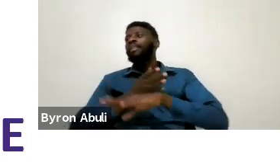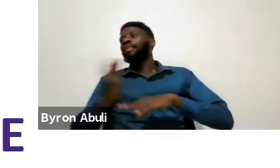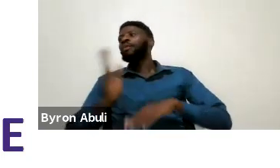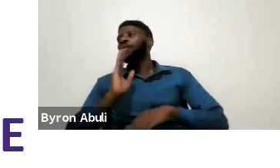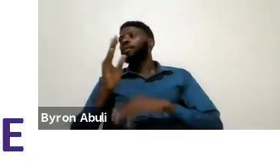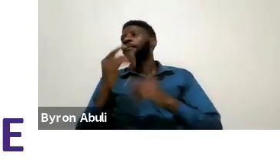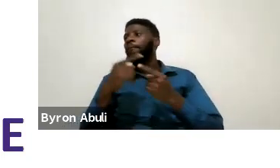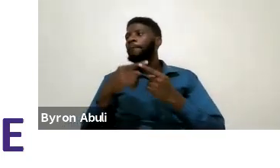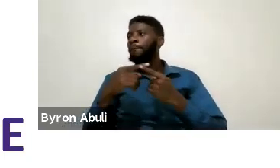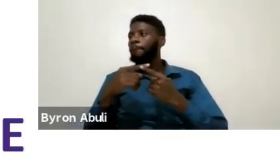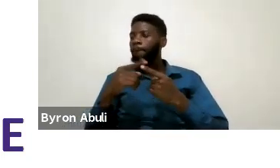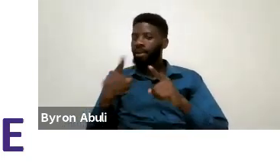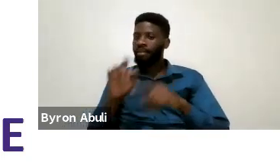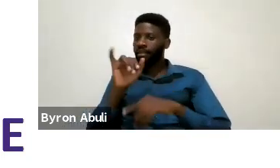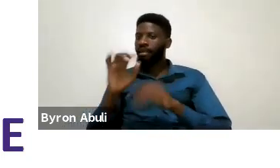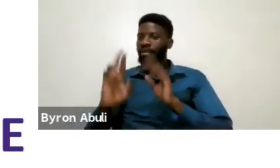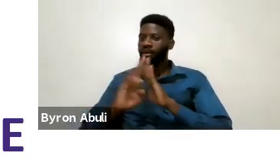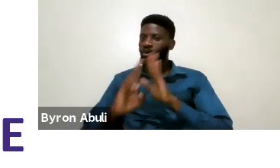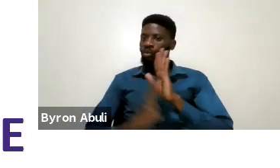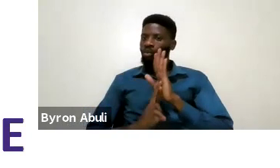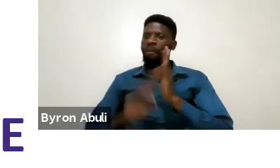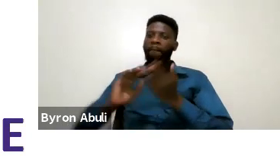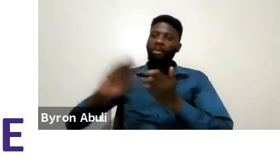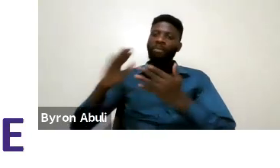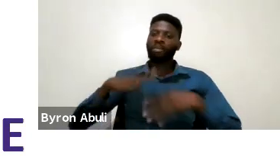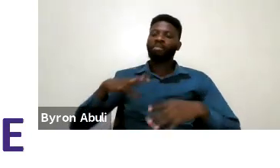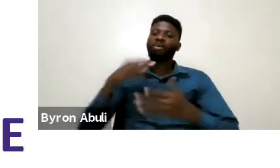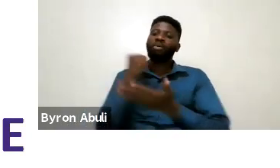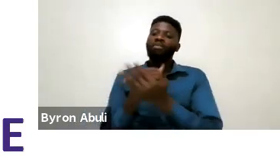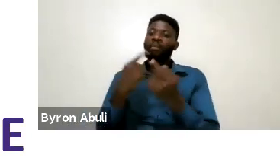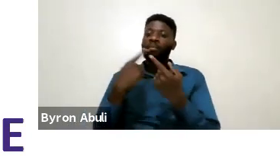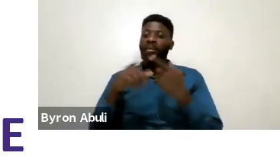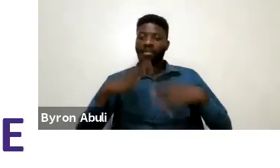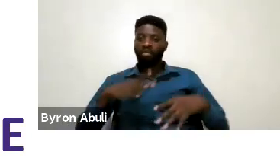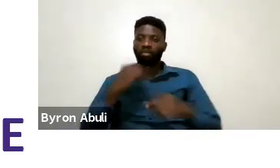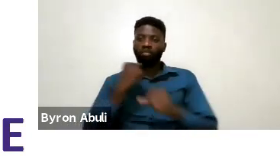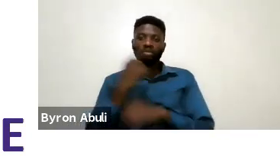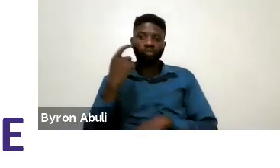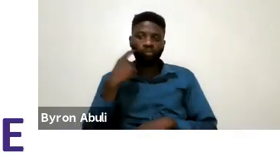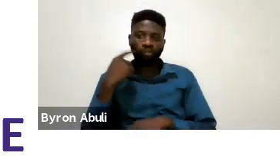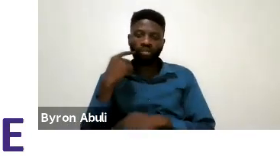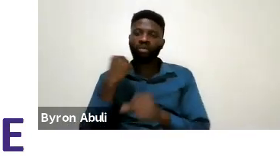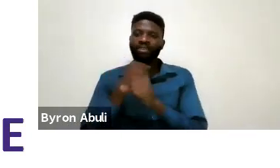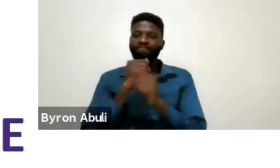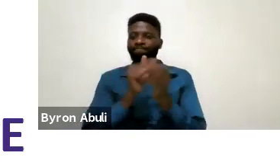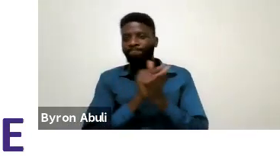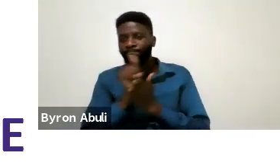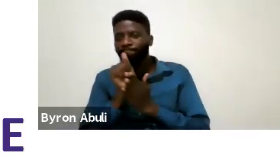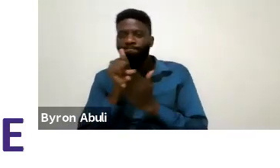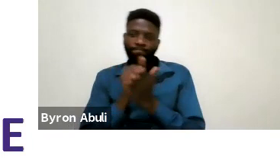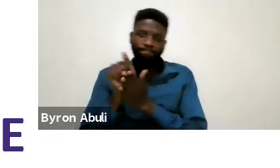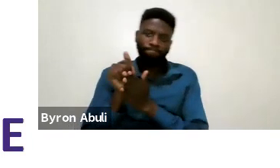rule was applying to those people who were in offices. As for us who were in the workshop and who were doing the printing stuff,